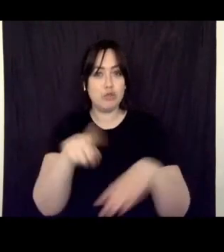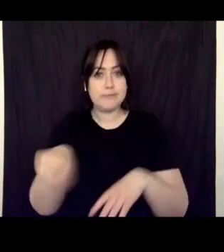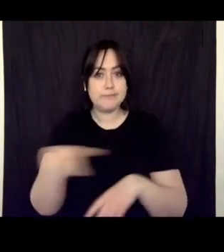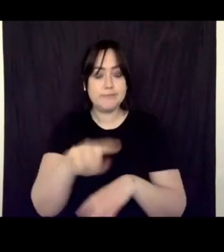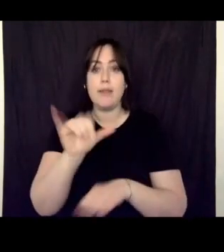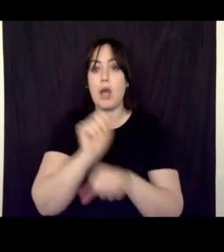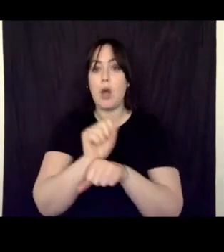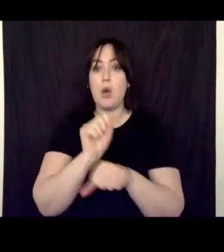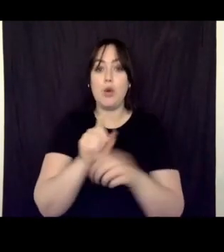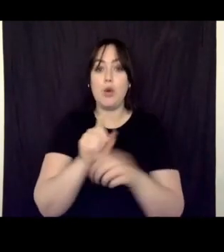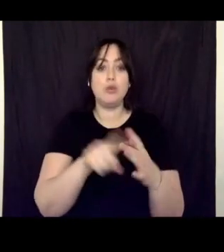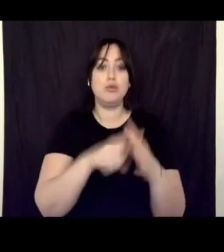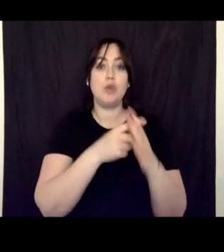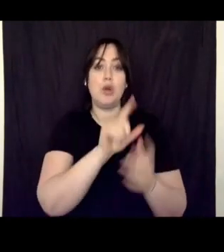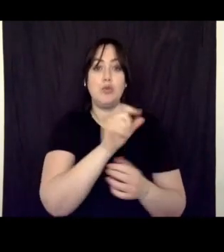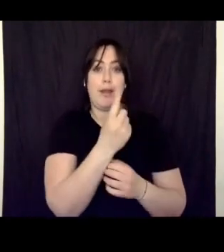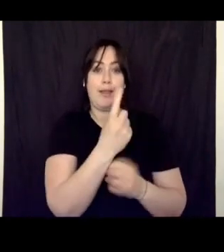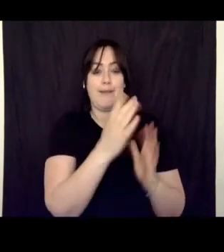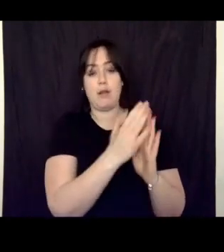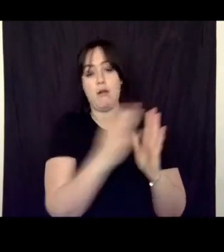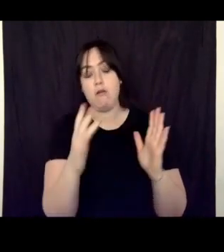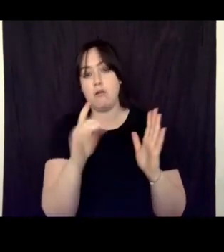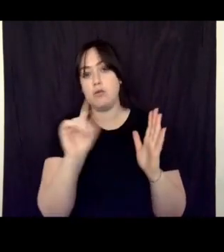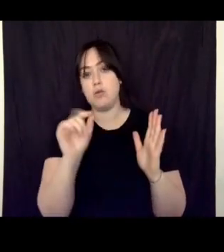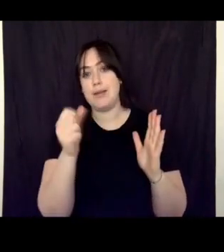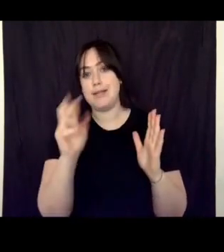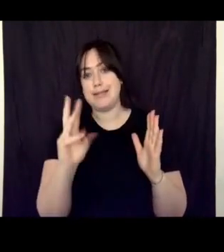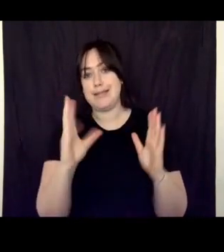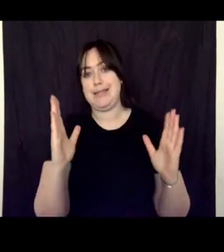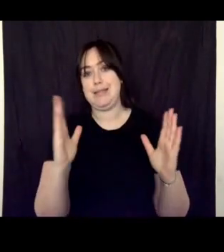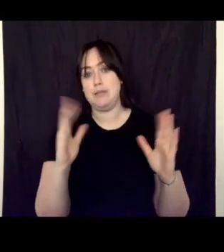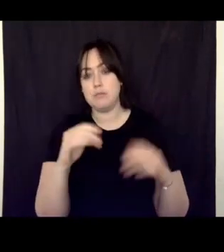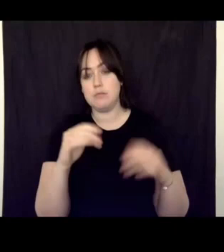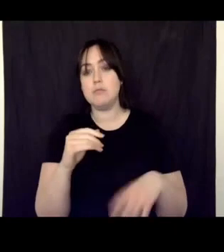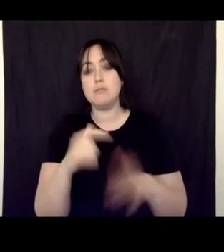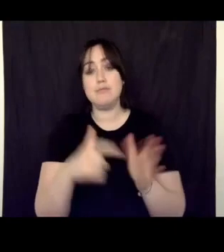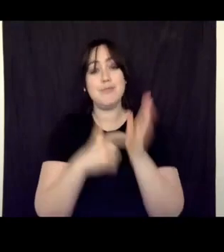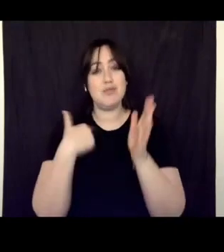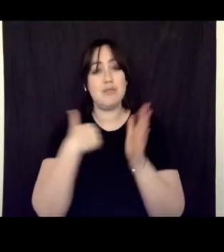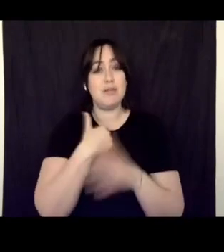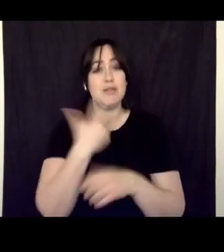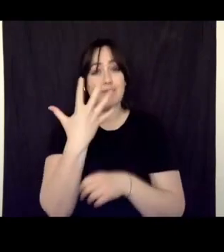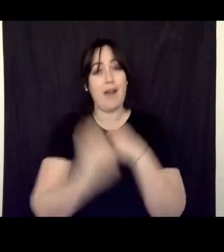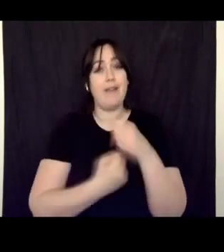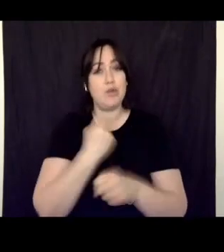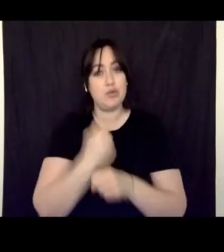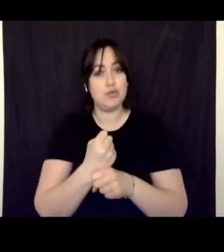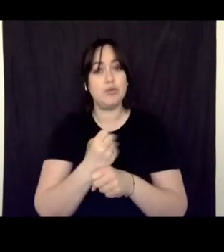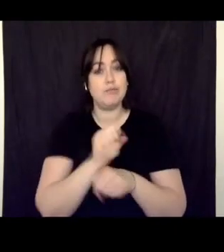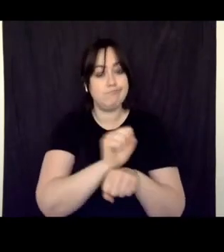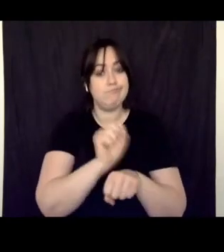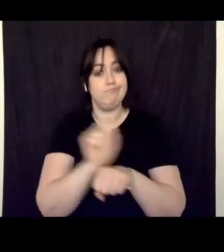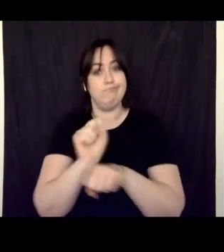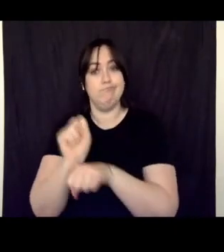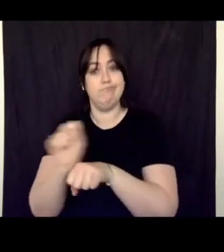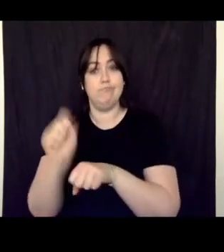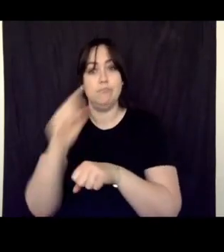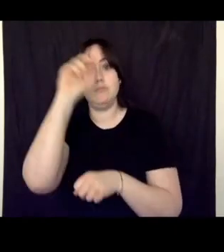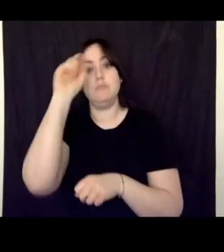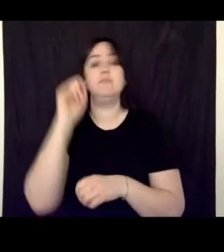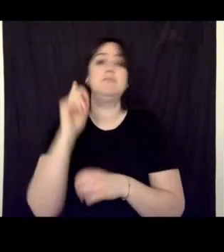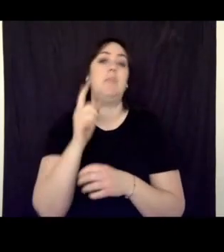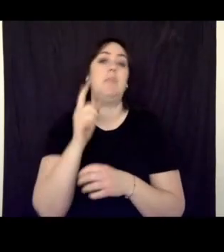between 2011 and 2016. So it took us 5 years of work because, of